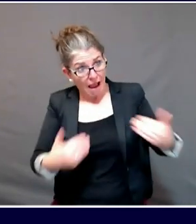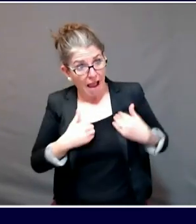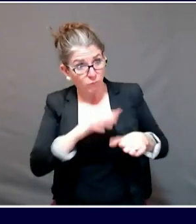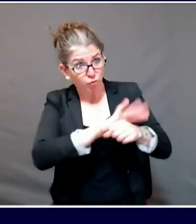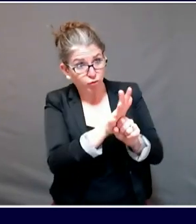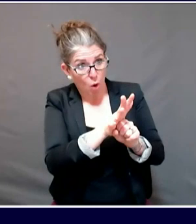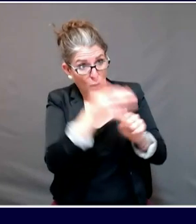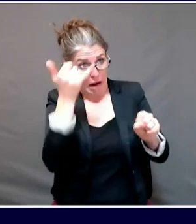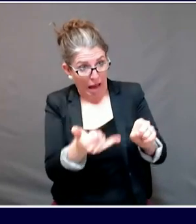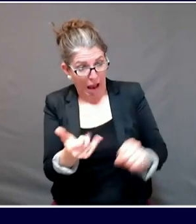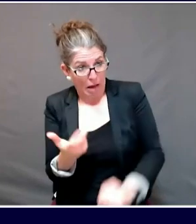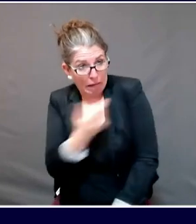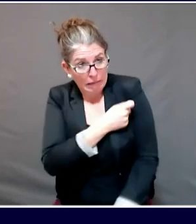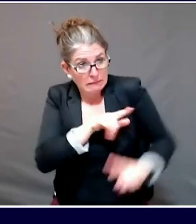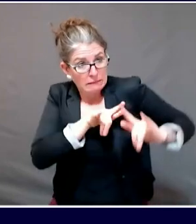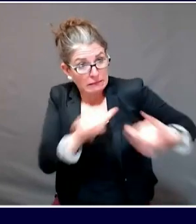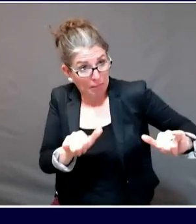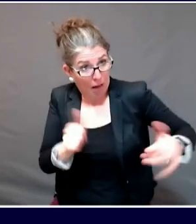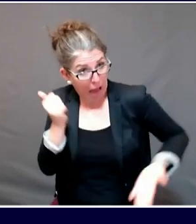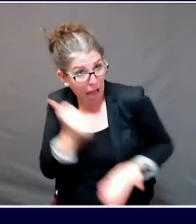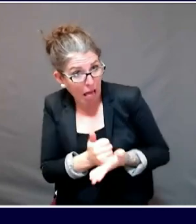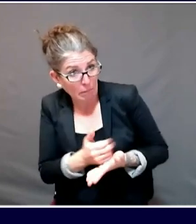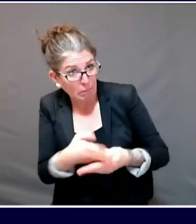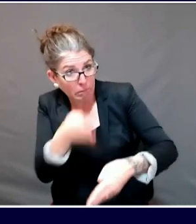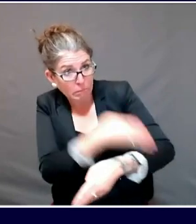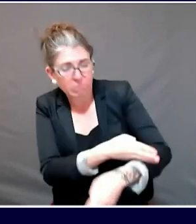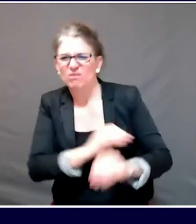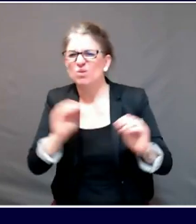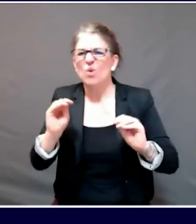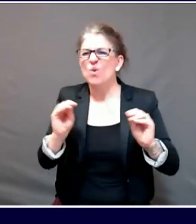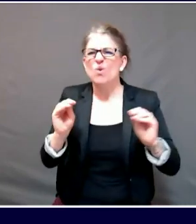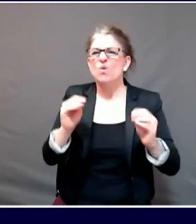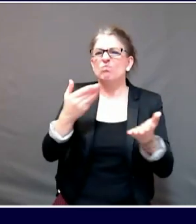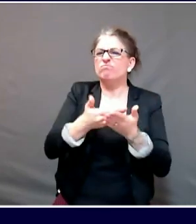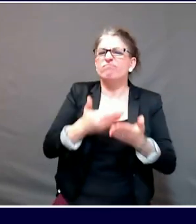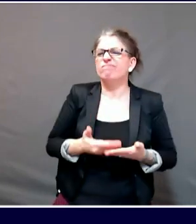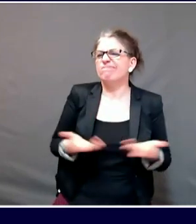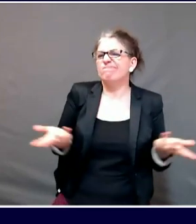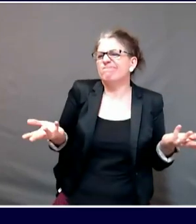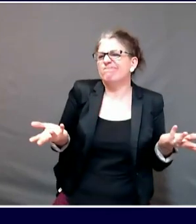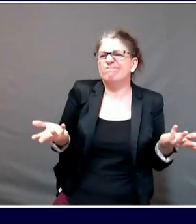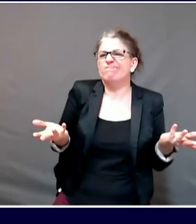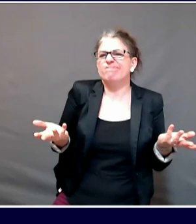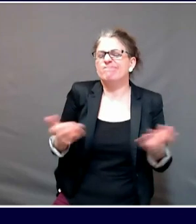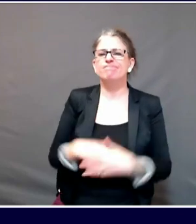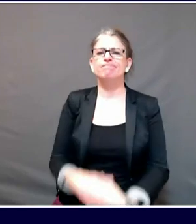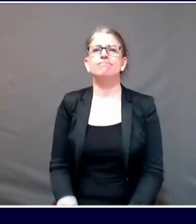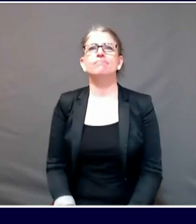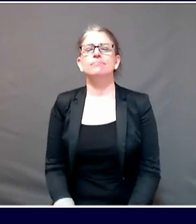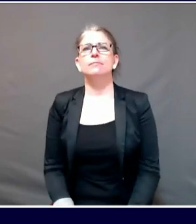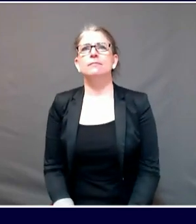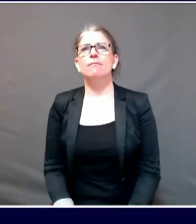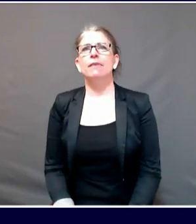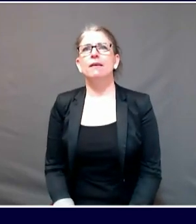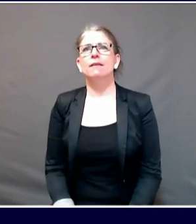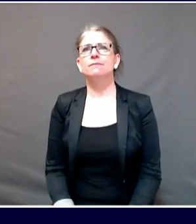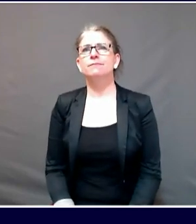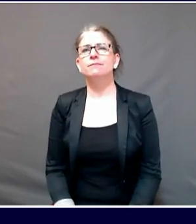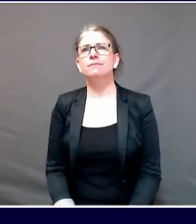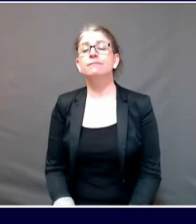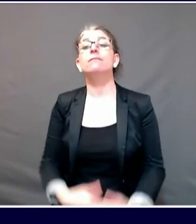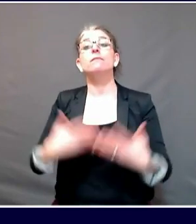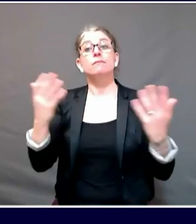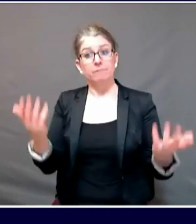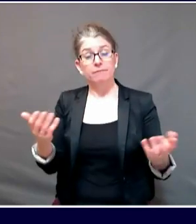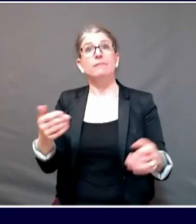indicated for somebody who currently has COVID-19 or is recovering from COVID-19. At the same time, someone who